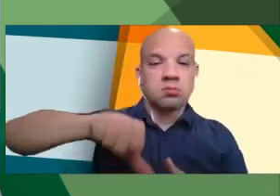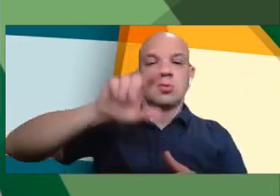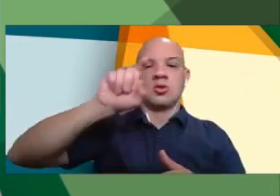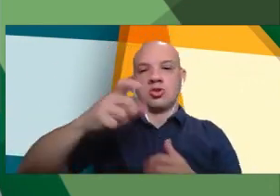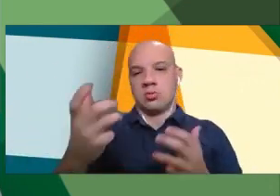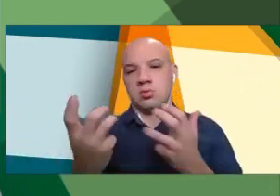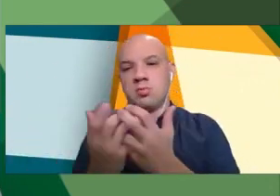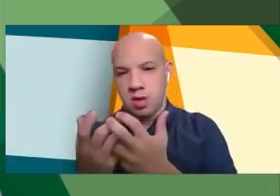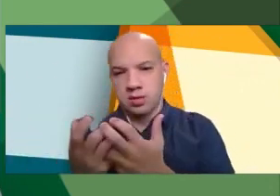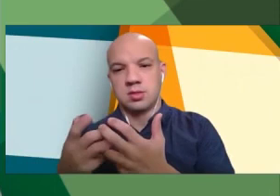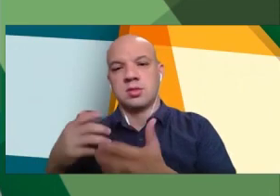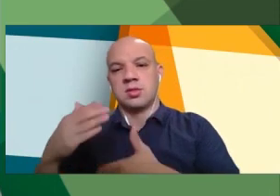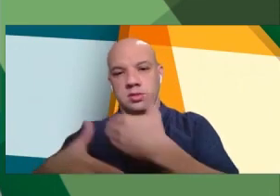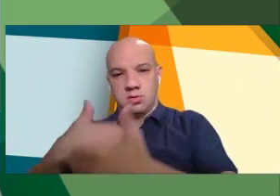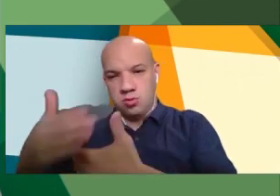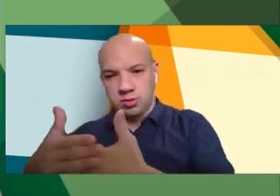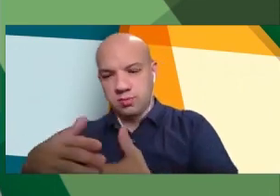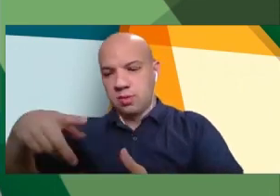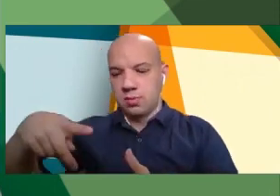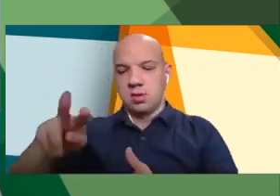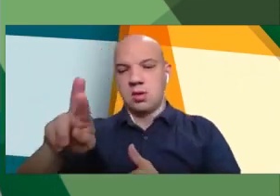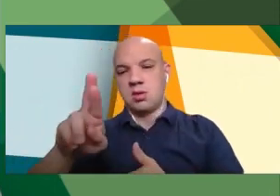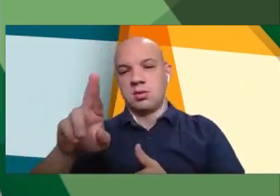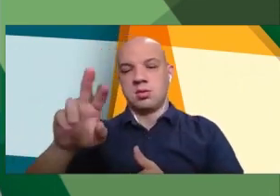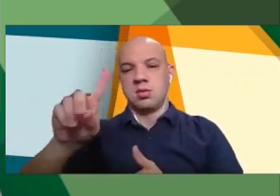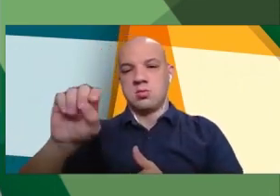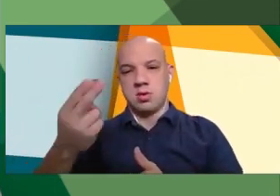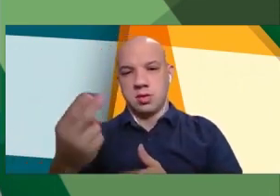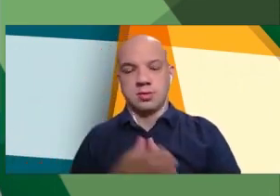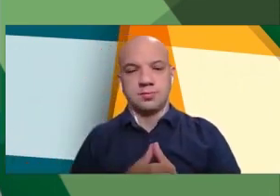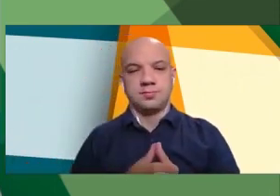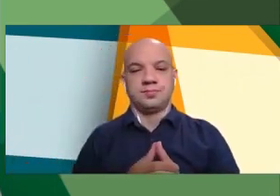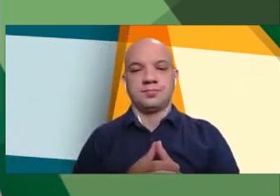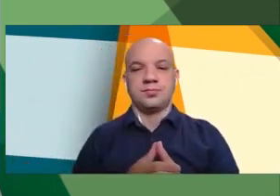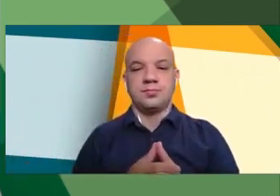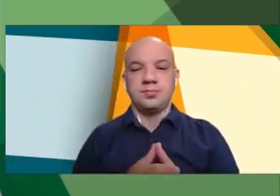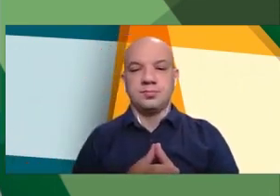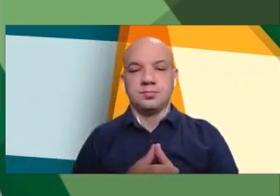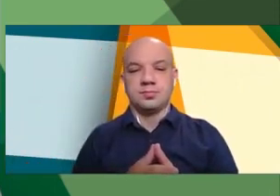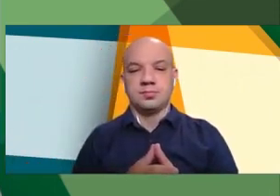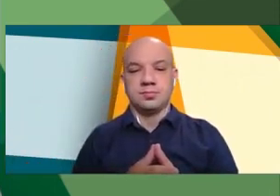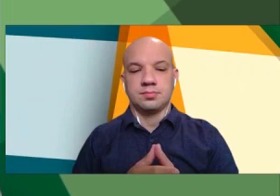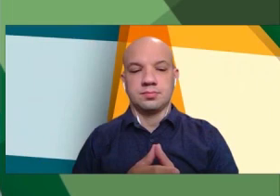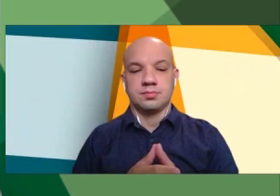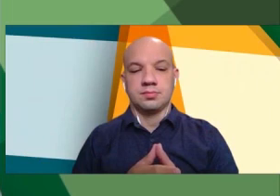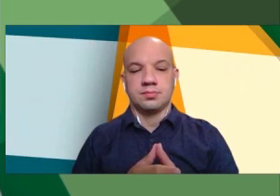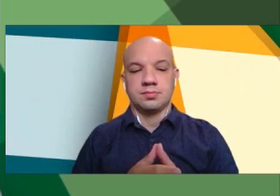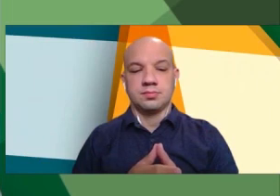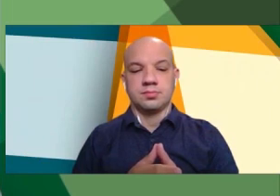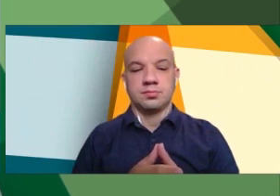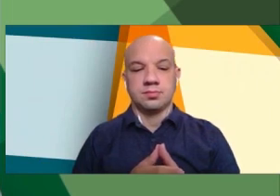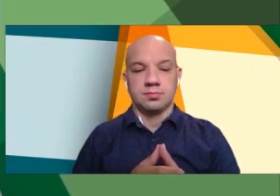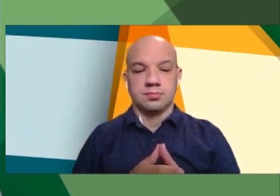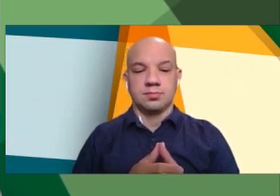by the PRDOH. A total rating of 70% or more is required to obtain